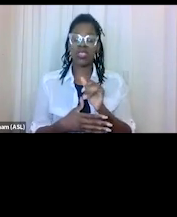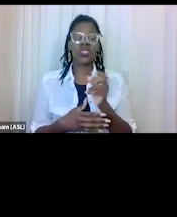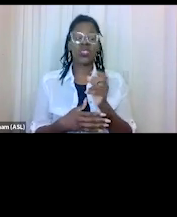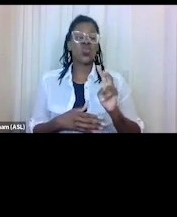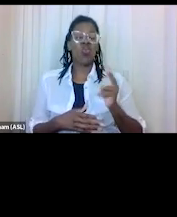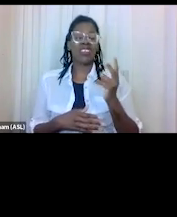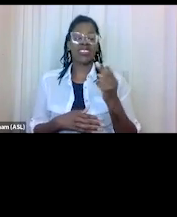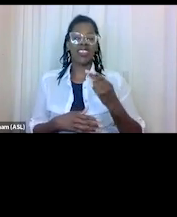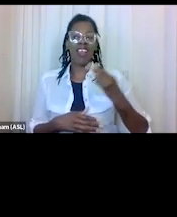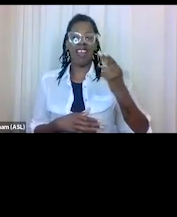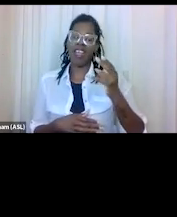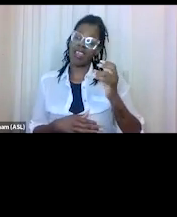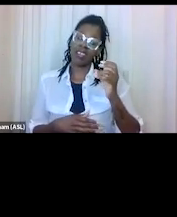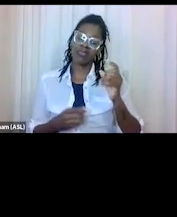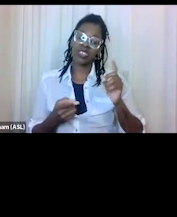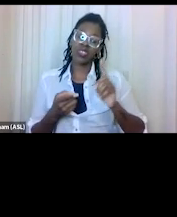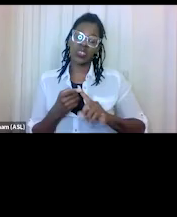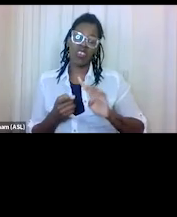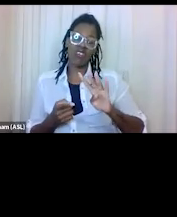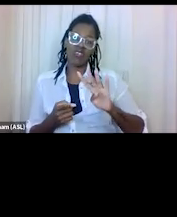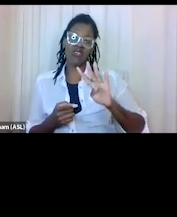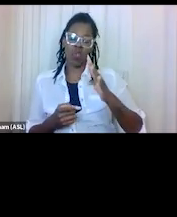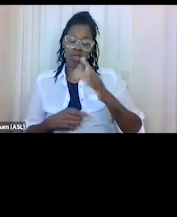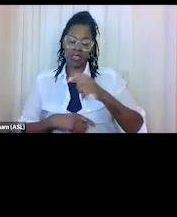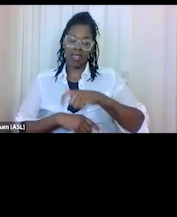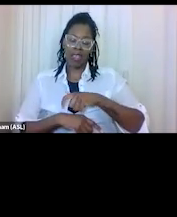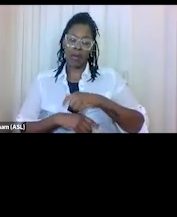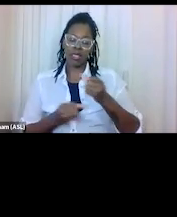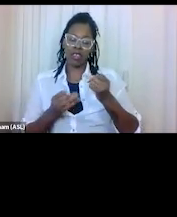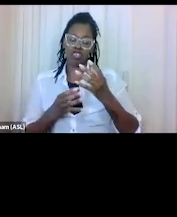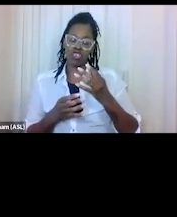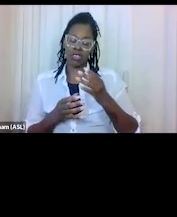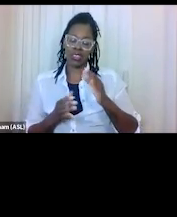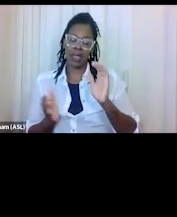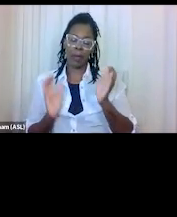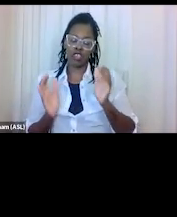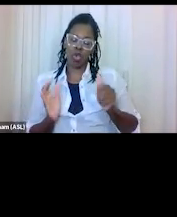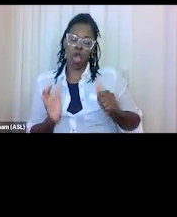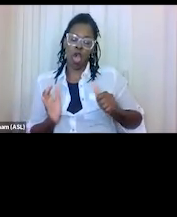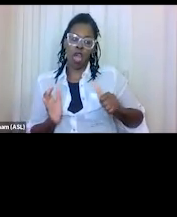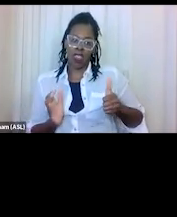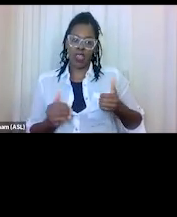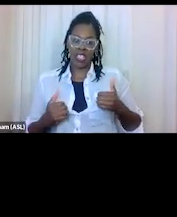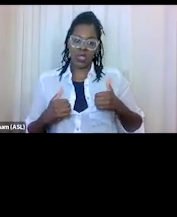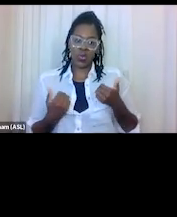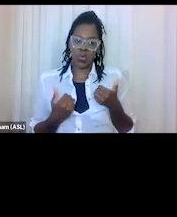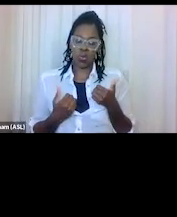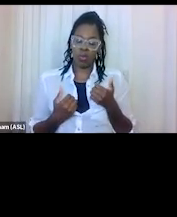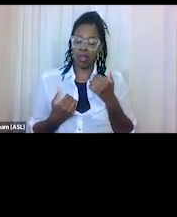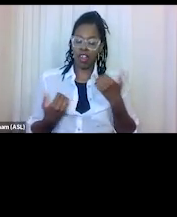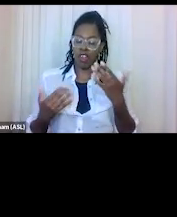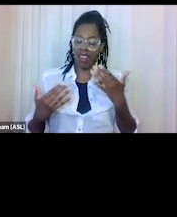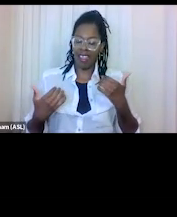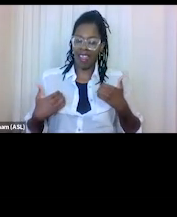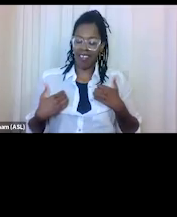higher and 4 times higher than their housed peers. Okay, so much more likely to have some kind of mental health symptom